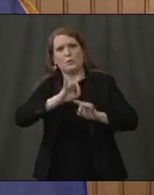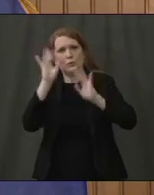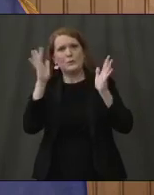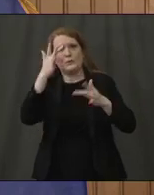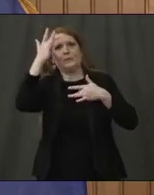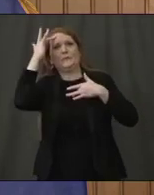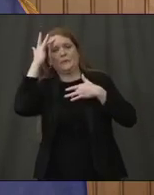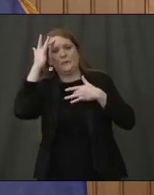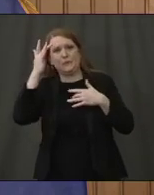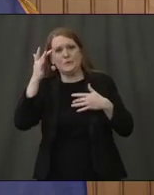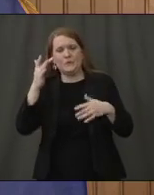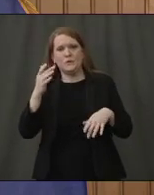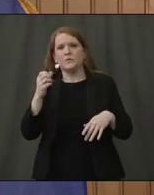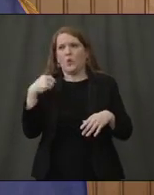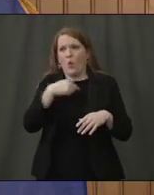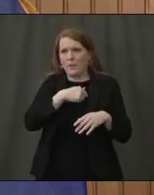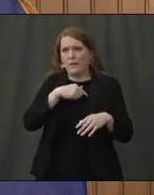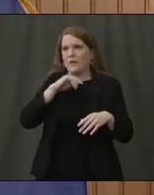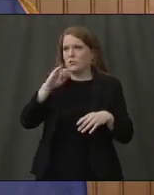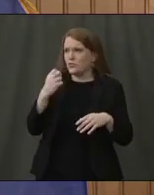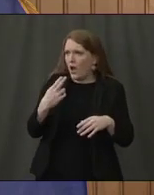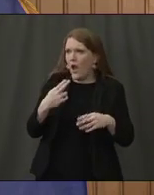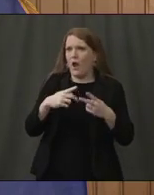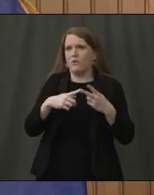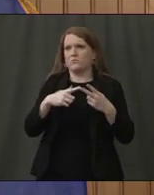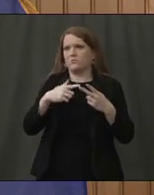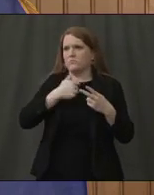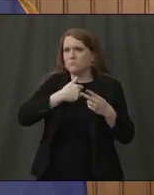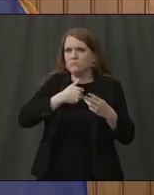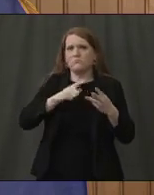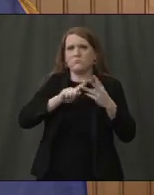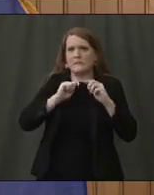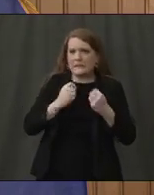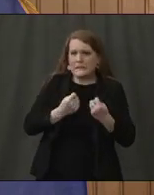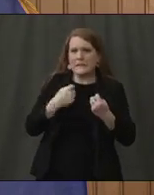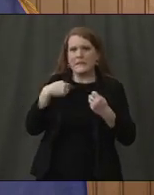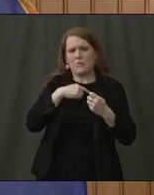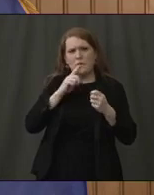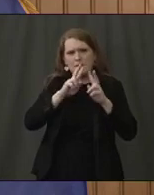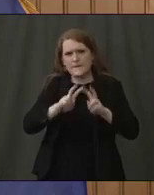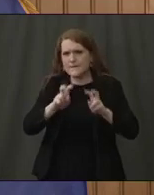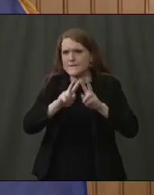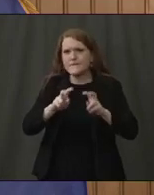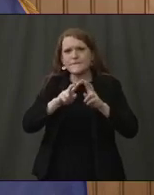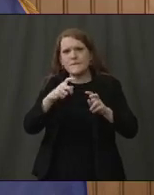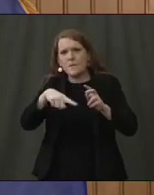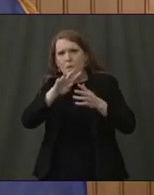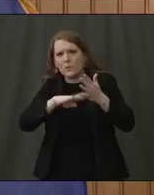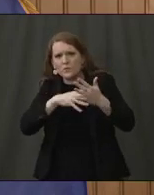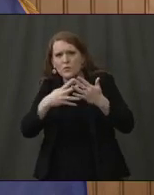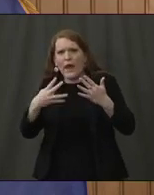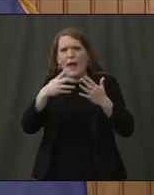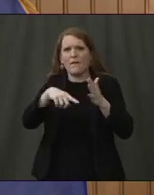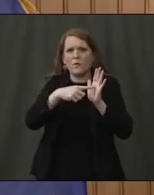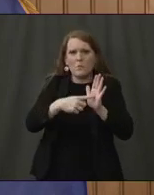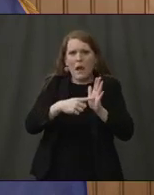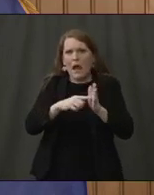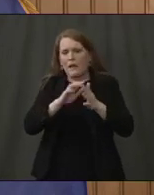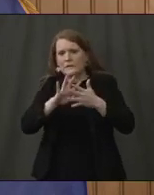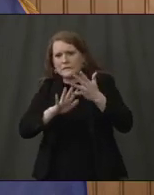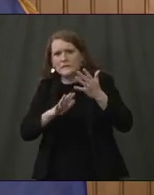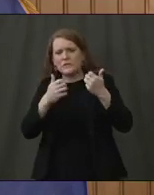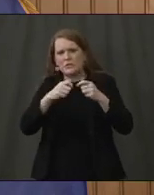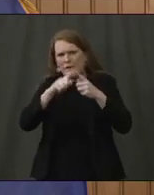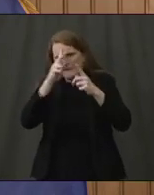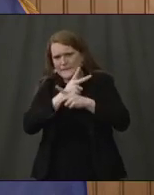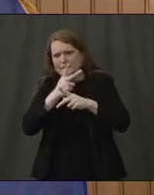time to see how fast we get to that apex, how fast we can flatten that curve, and what the gradual